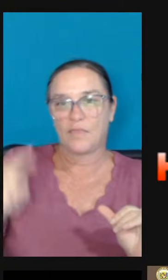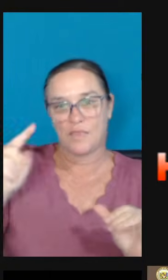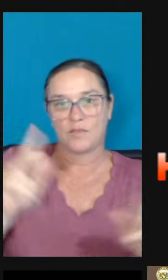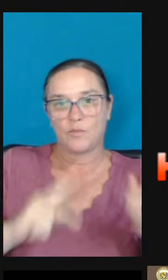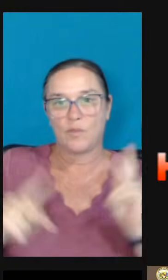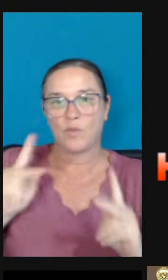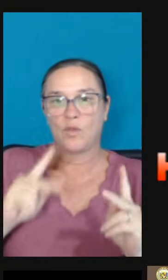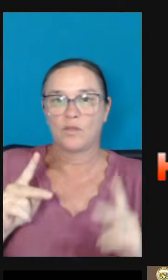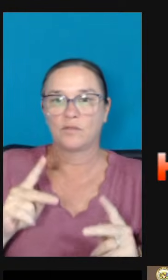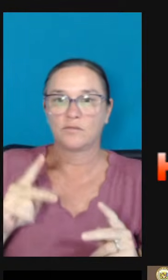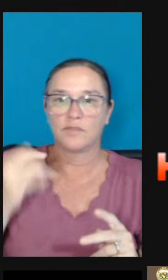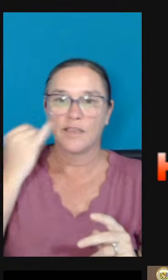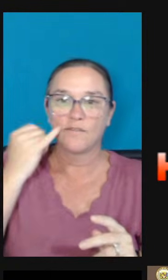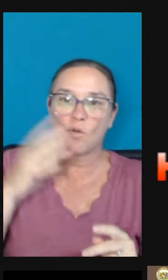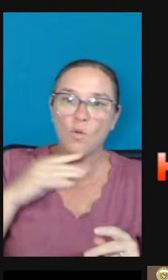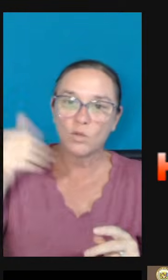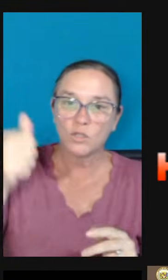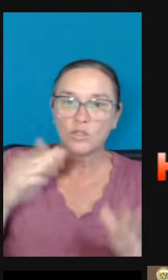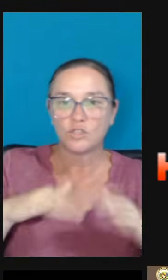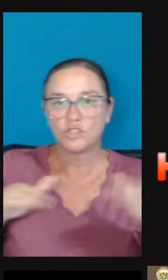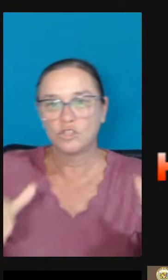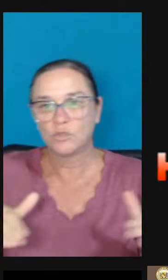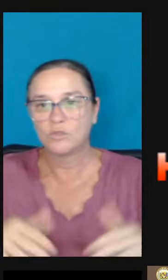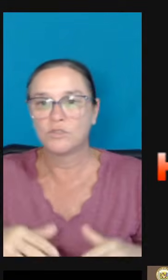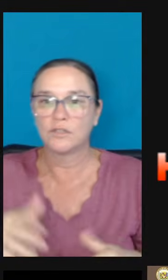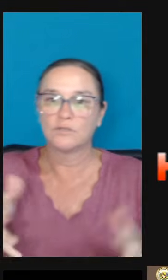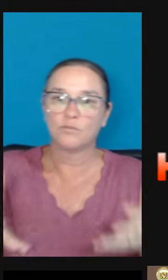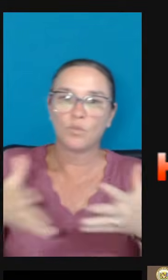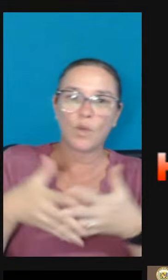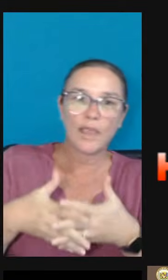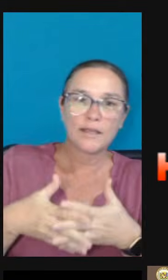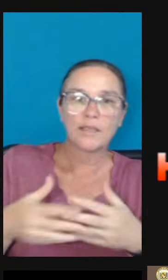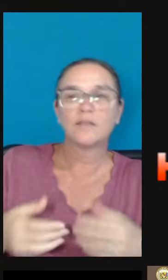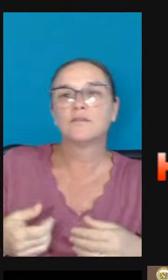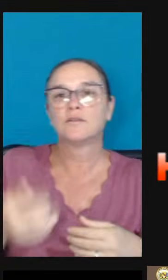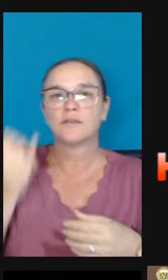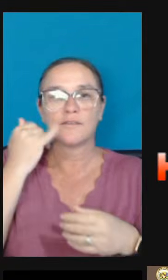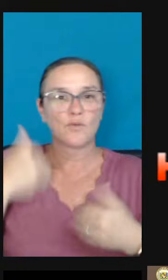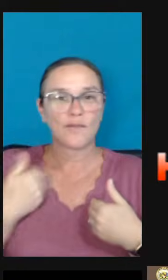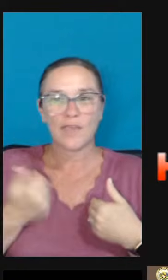who work, exercise outdoors, or pre-existing respiratory conditions.